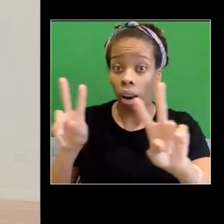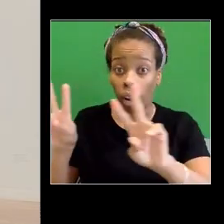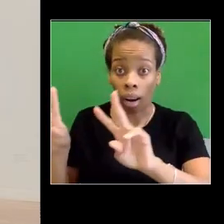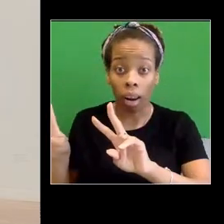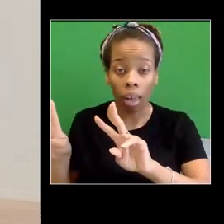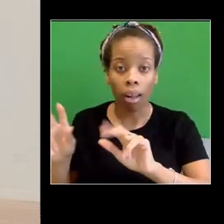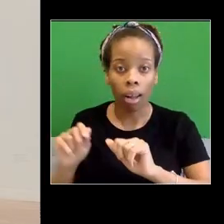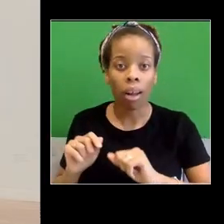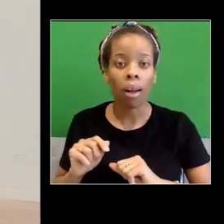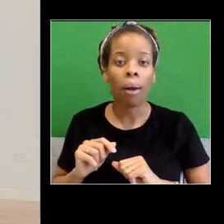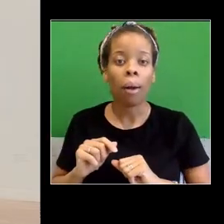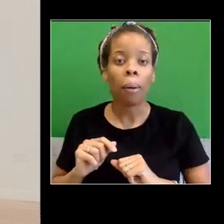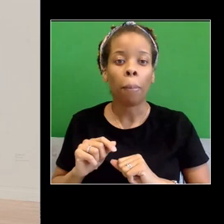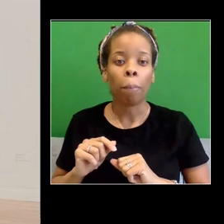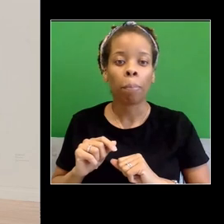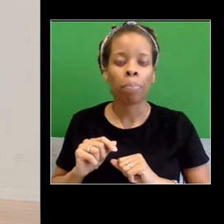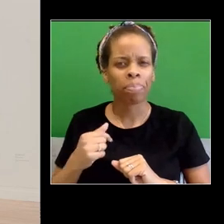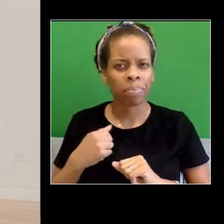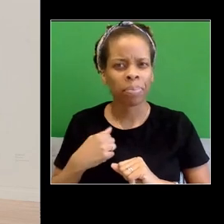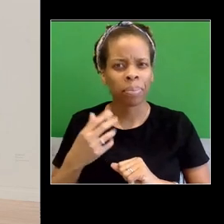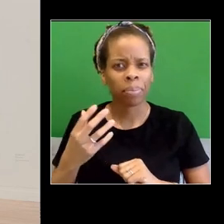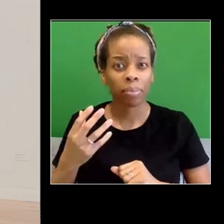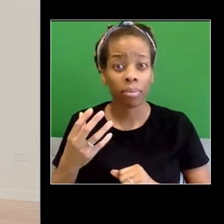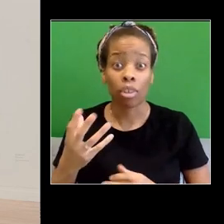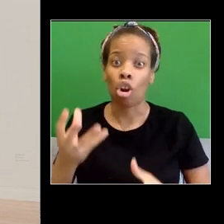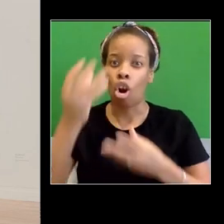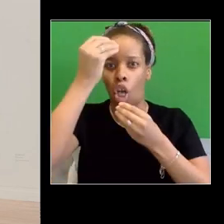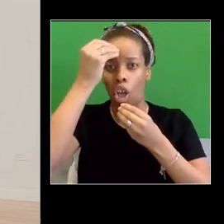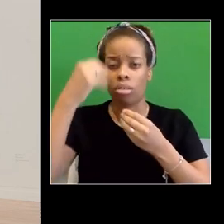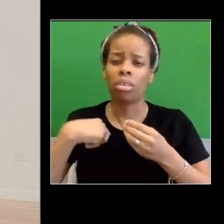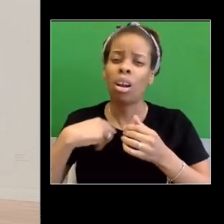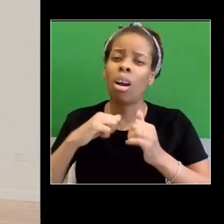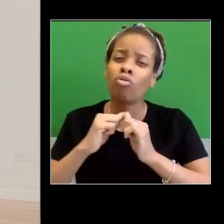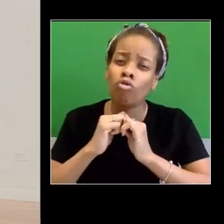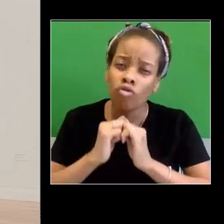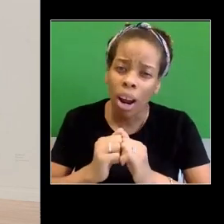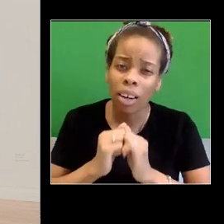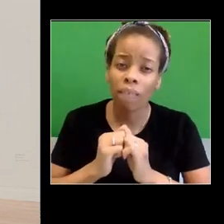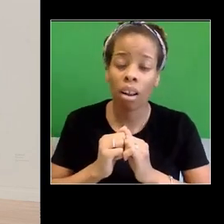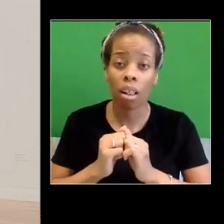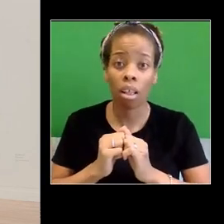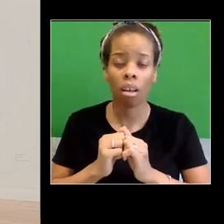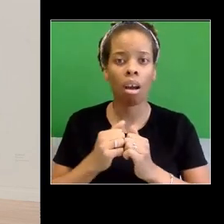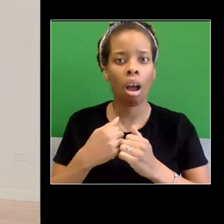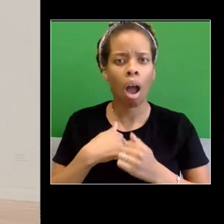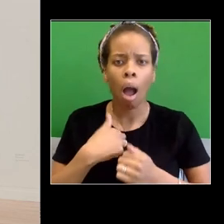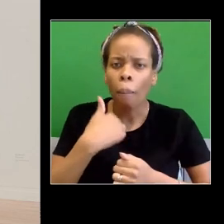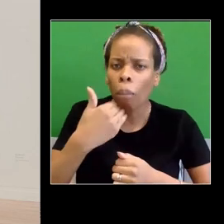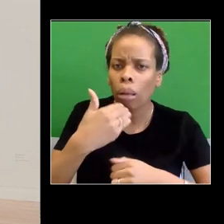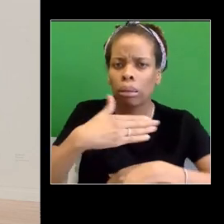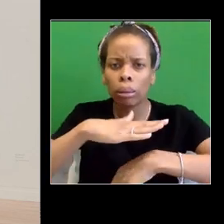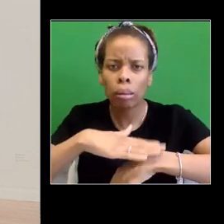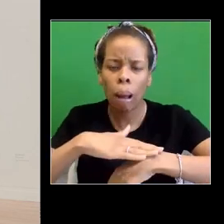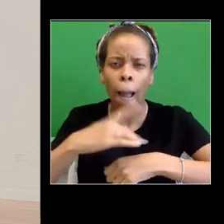I think that the thing I learned and the thing I was so grateful for, in a way, was that I'd had all that time to actually